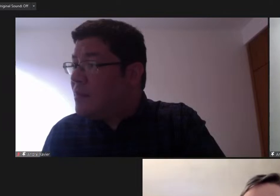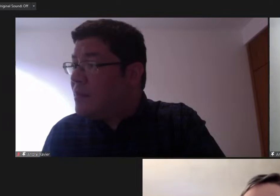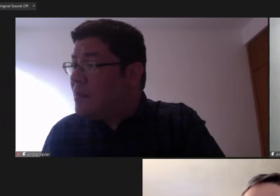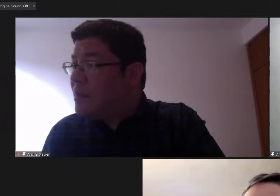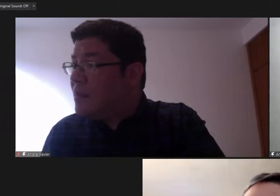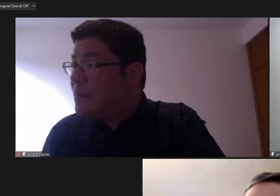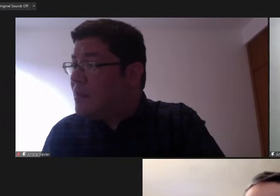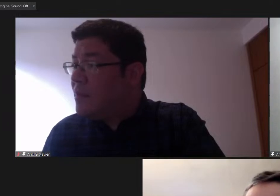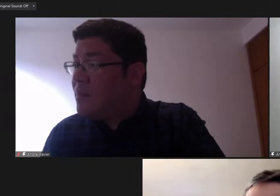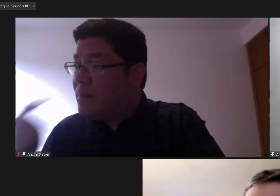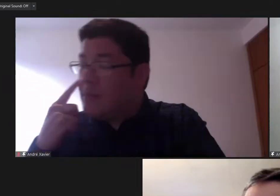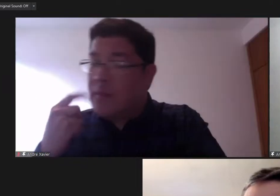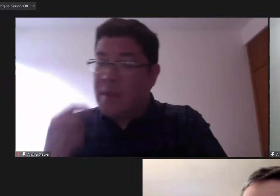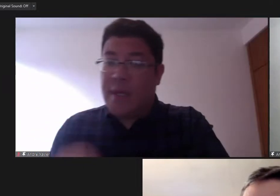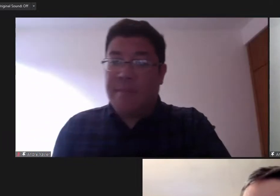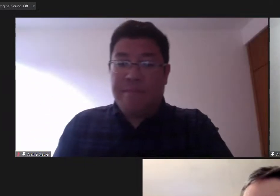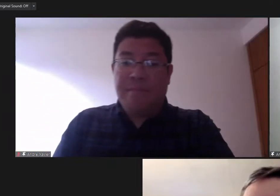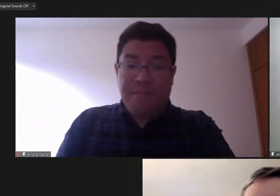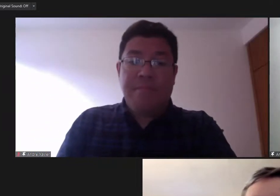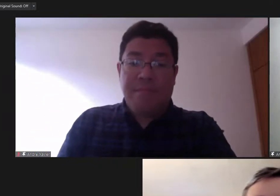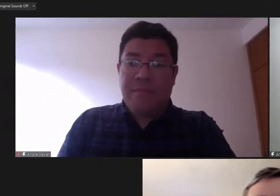arriving soon.